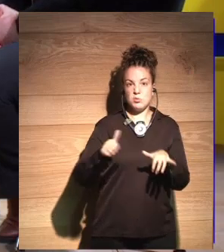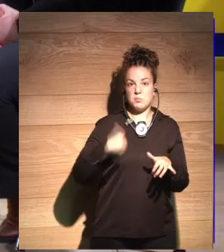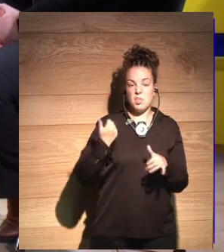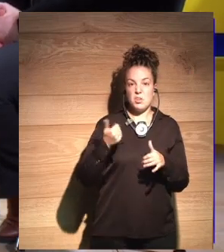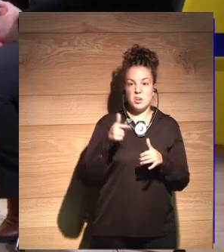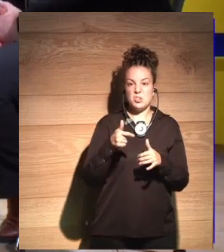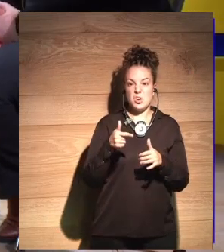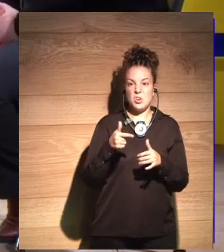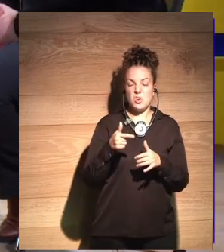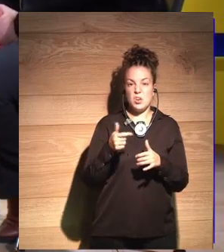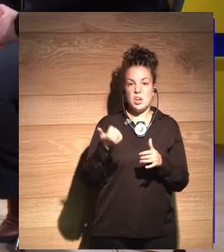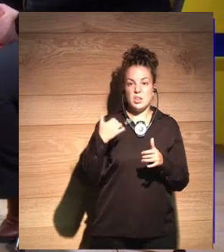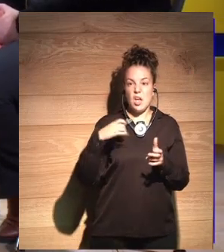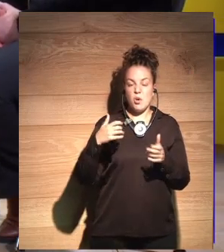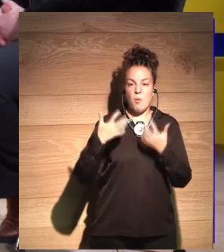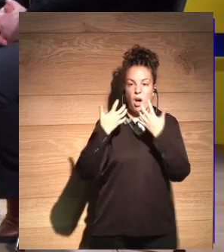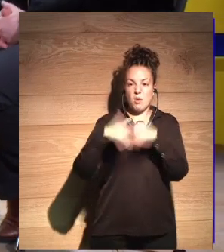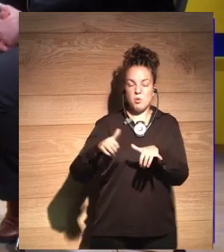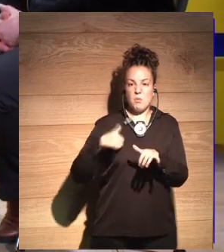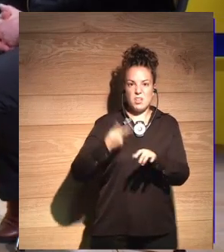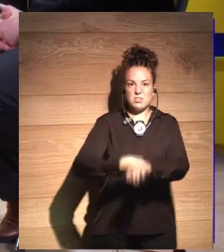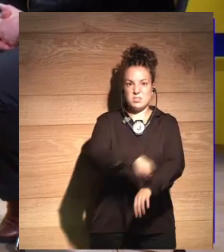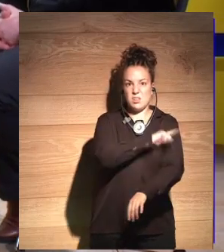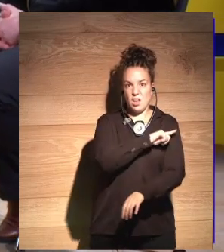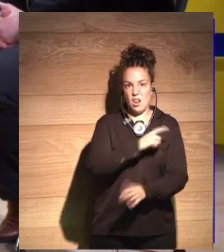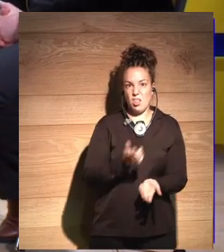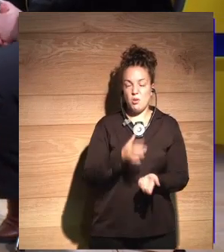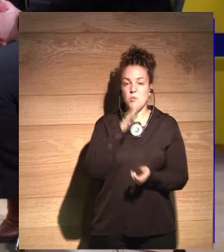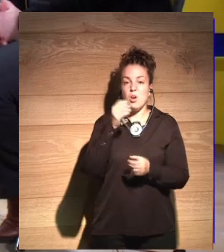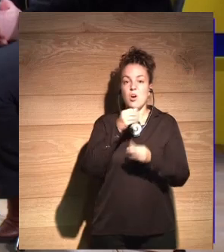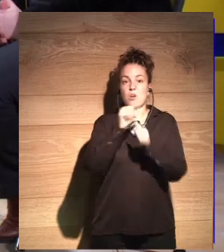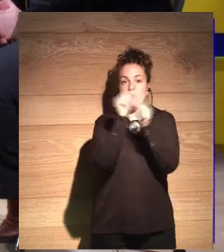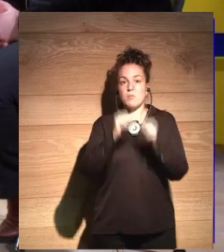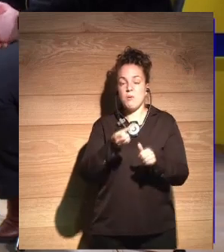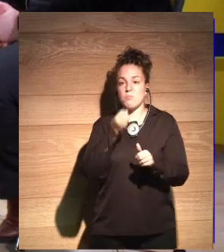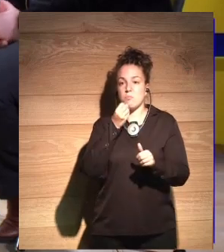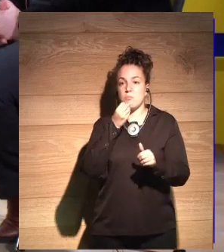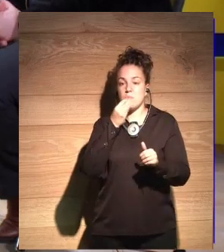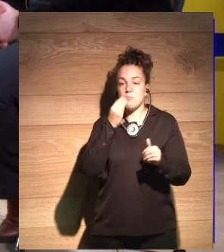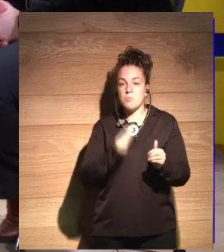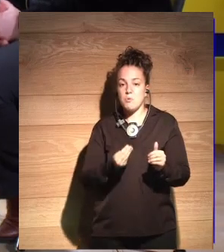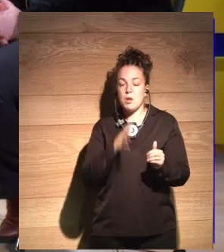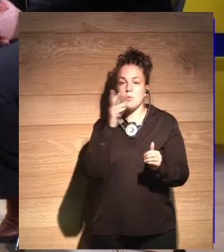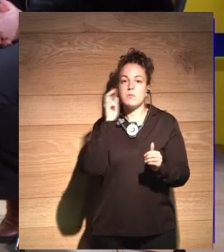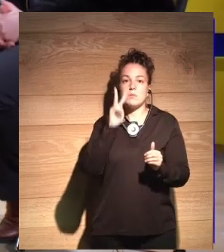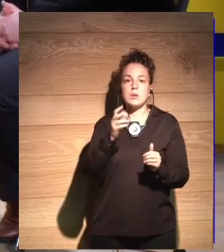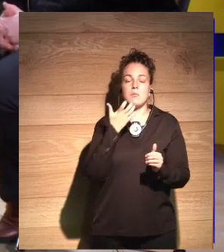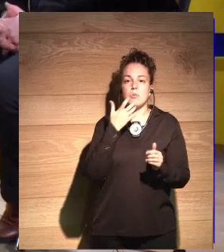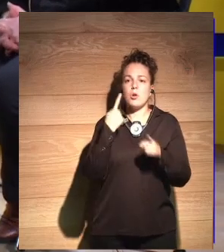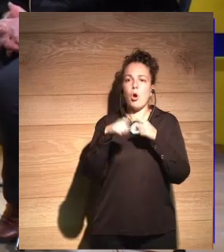was, you know, art is such a good way of saying what you shouldn't do and calling attention to these all or nothing scenarios.